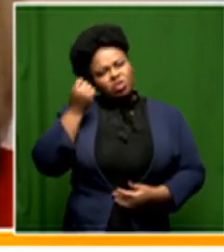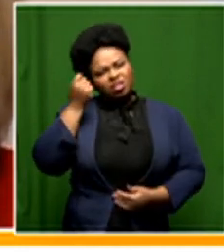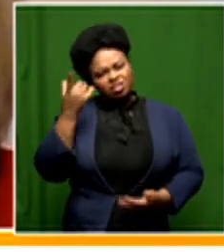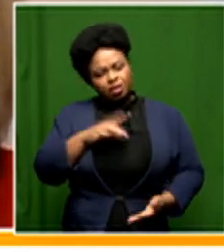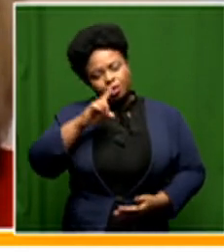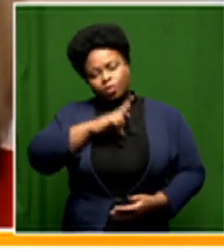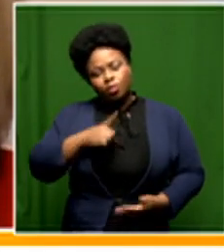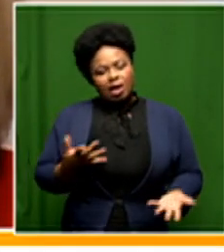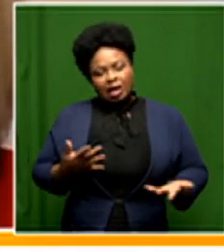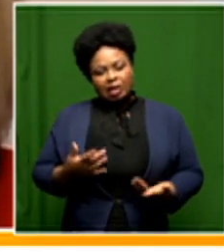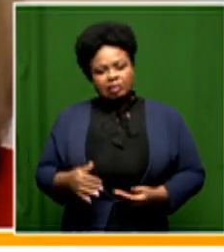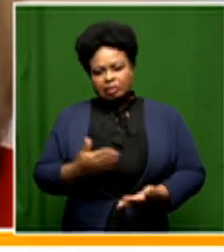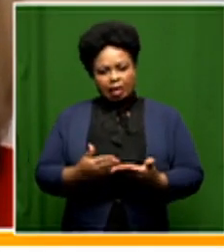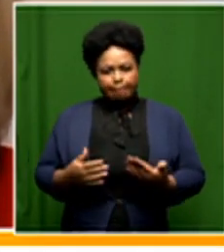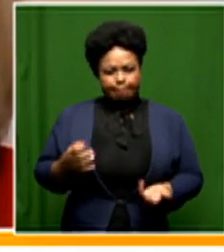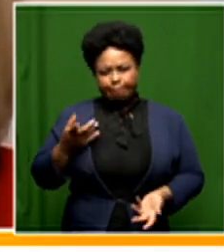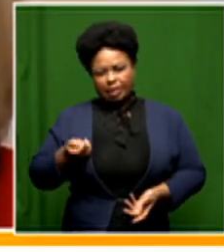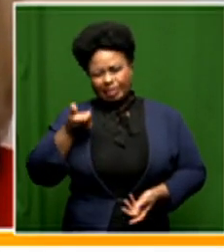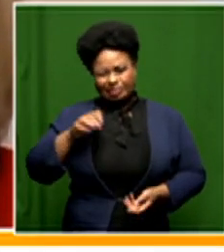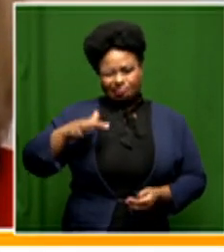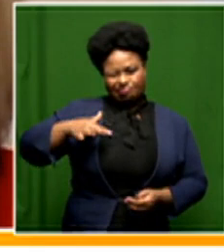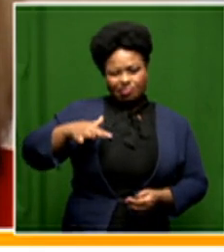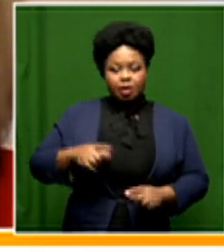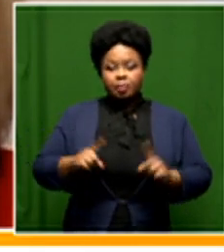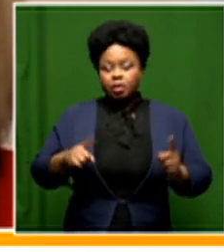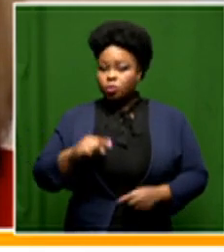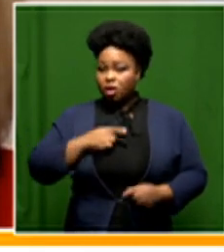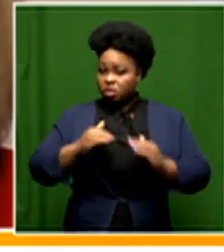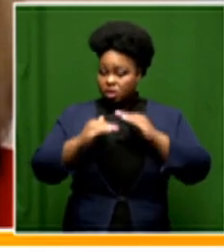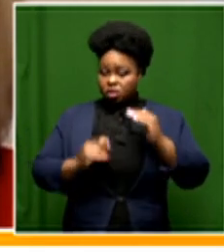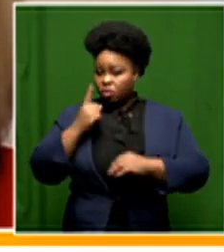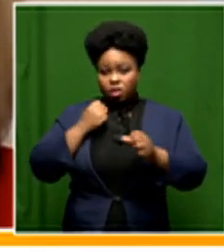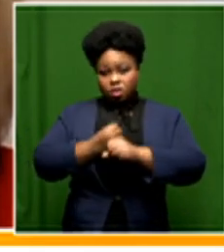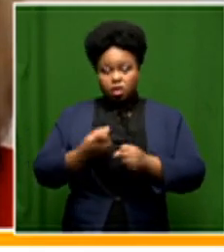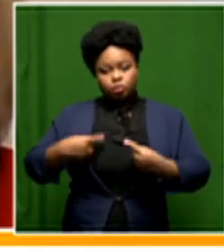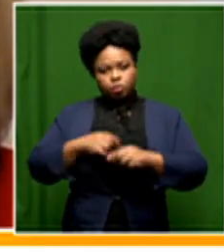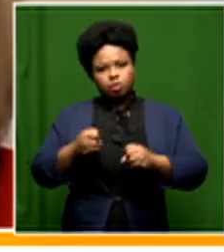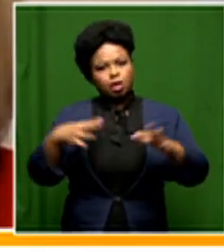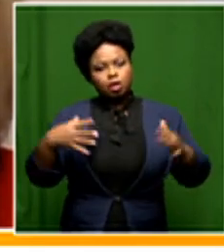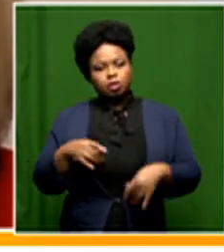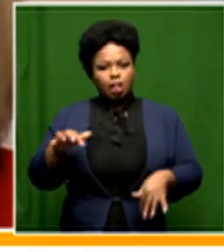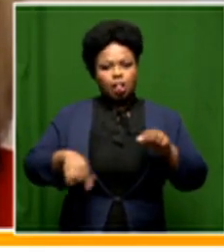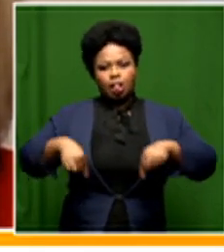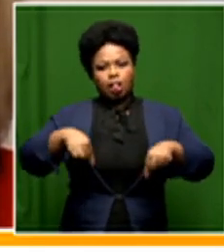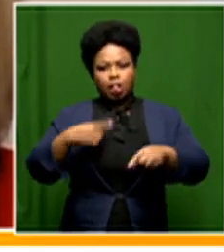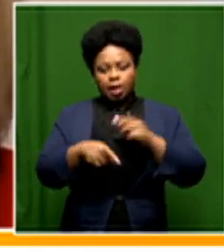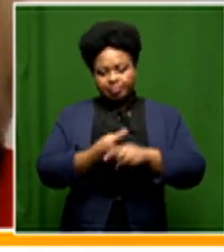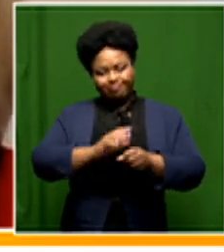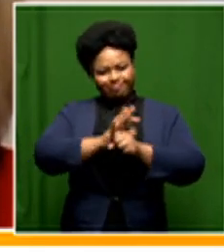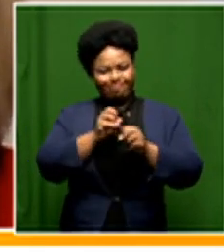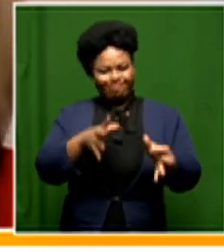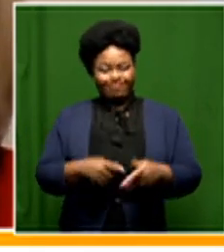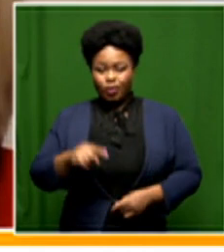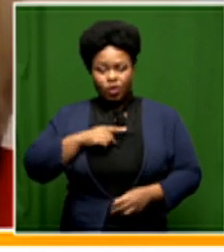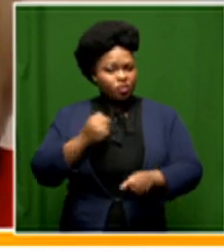it really is. I mean, if you think about it, it's less than a year since we all started panicking about this COVID,